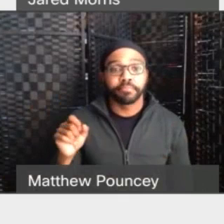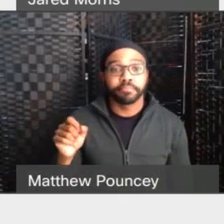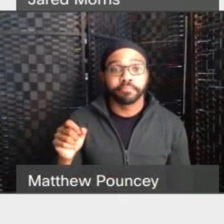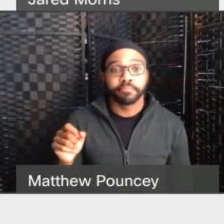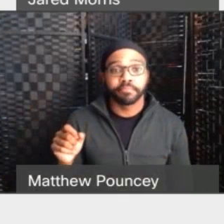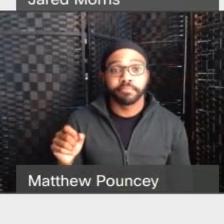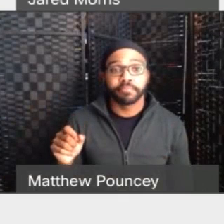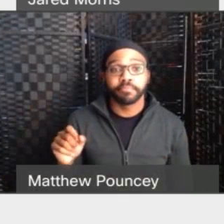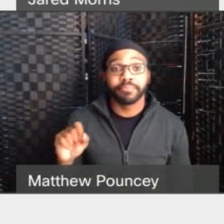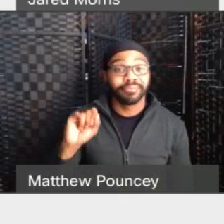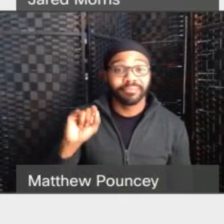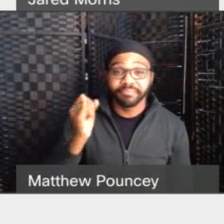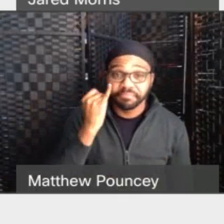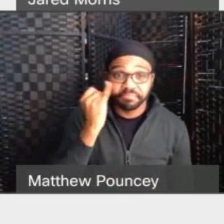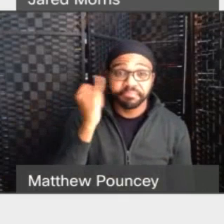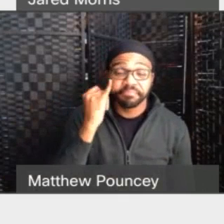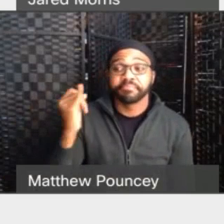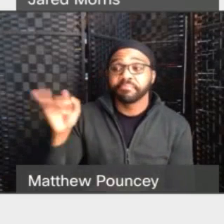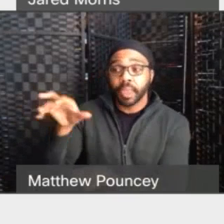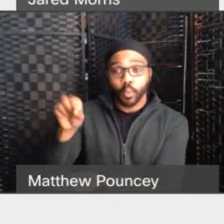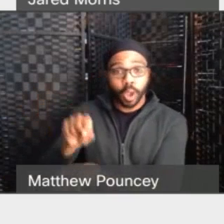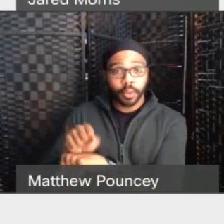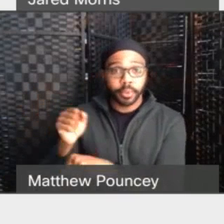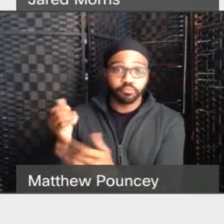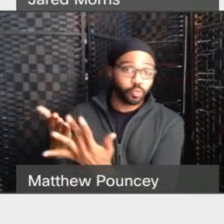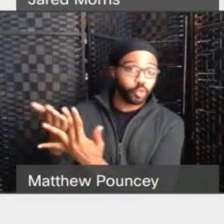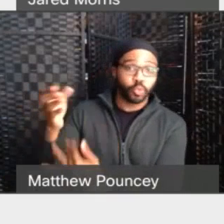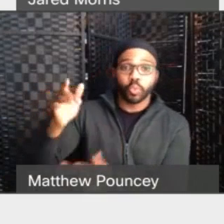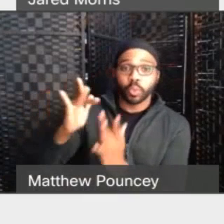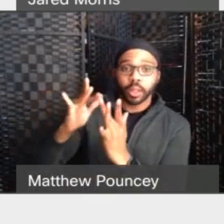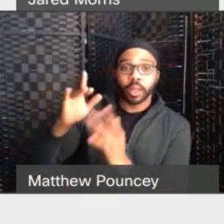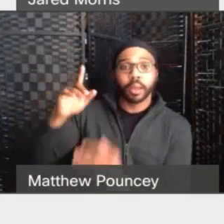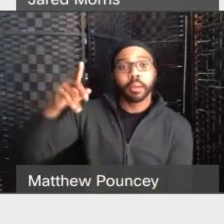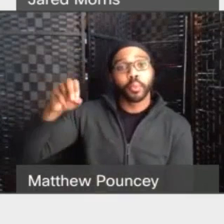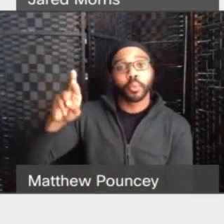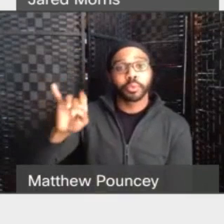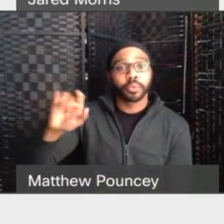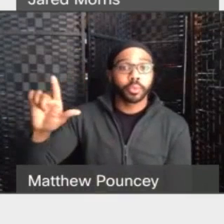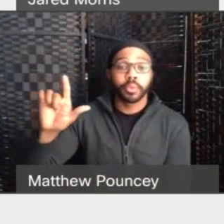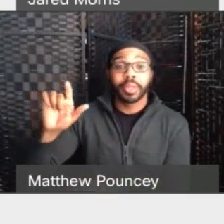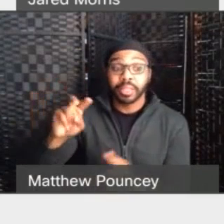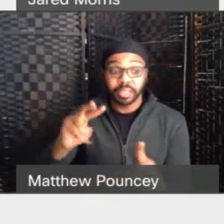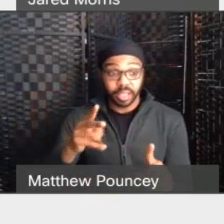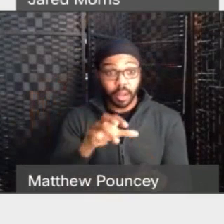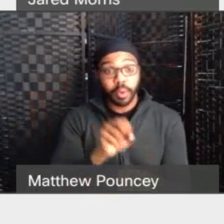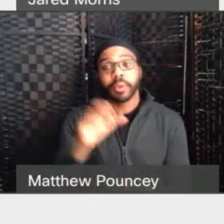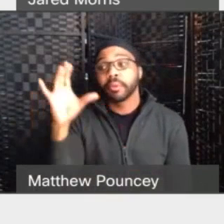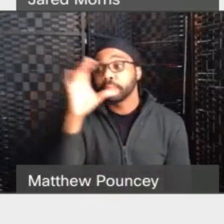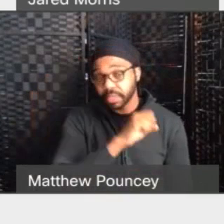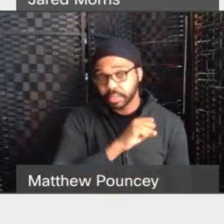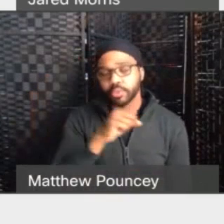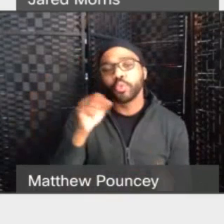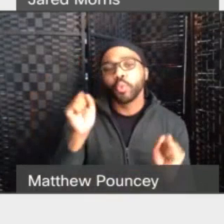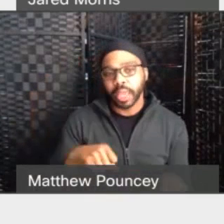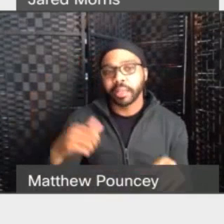the appointment was made through the portal and the second appointment was subsequently missed, then there can be an email